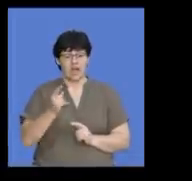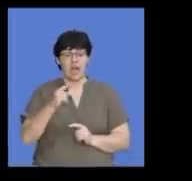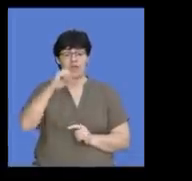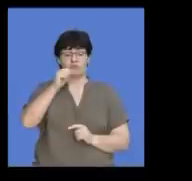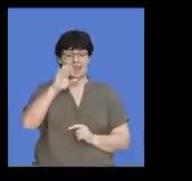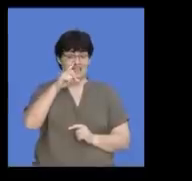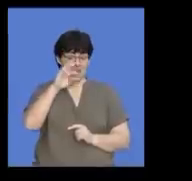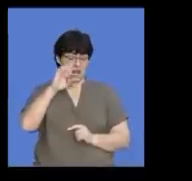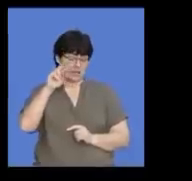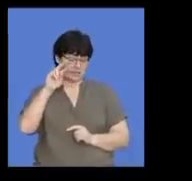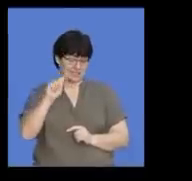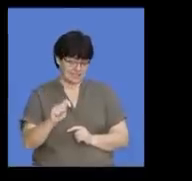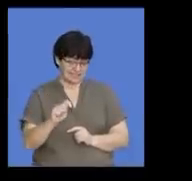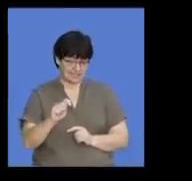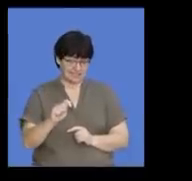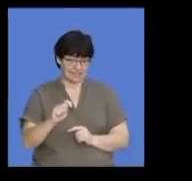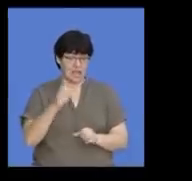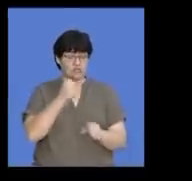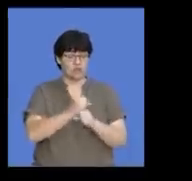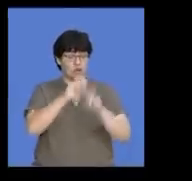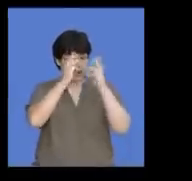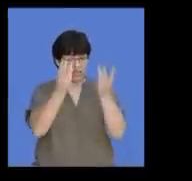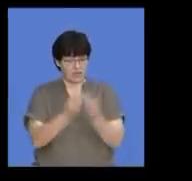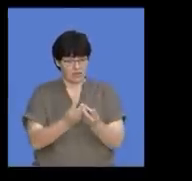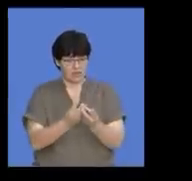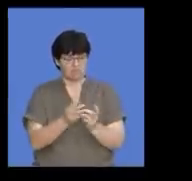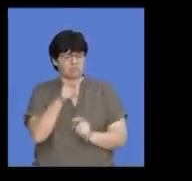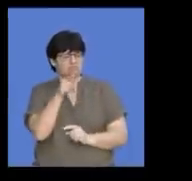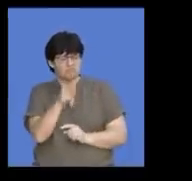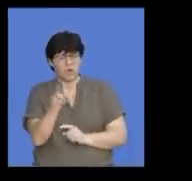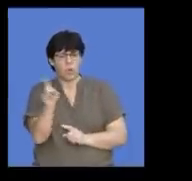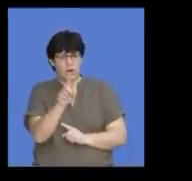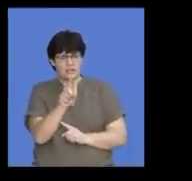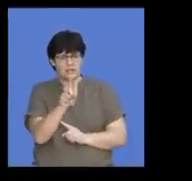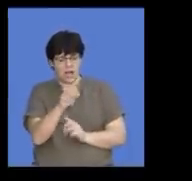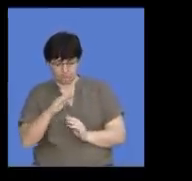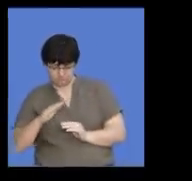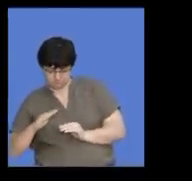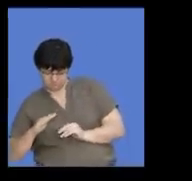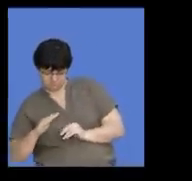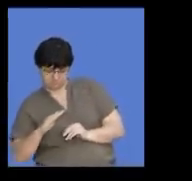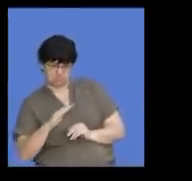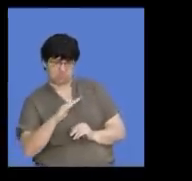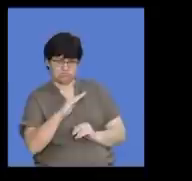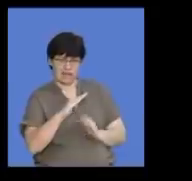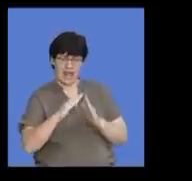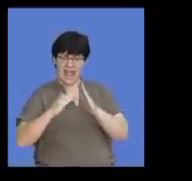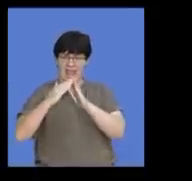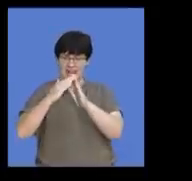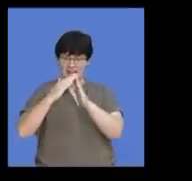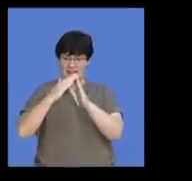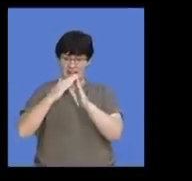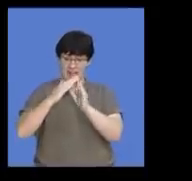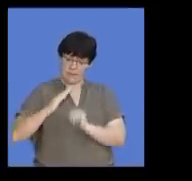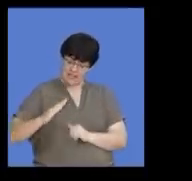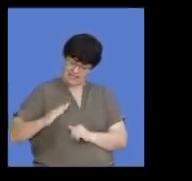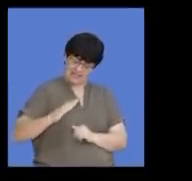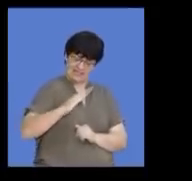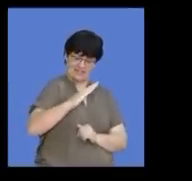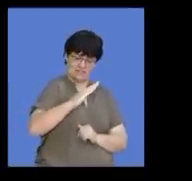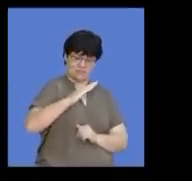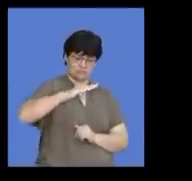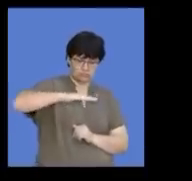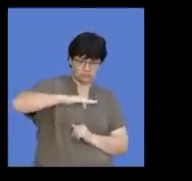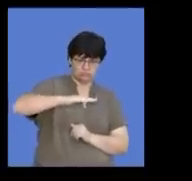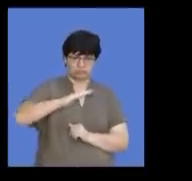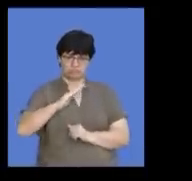Gradient in geography is about and concerned with the inclination, the angle of a slope,